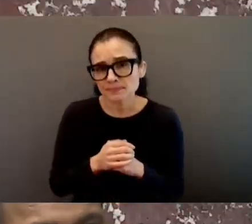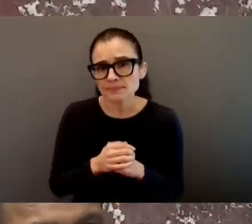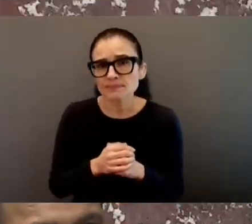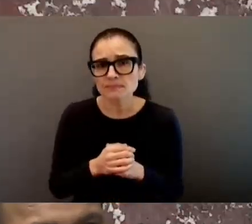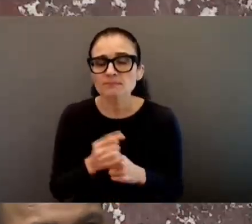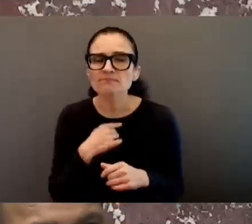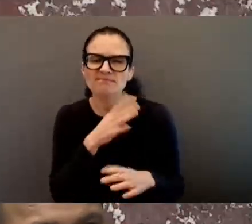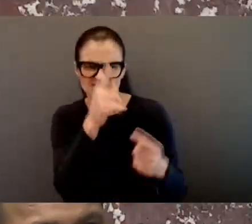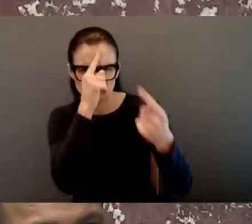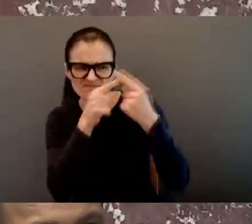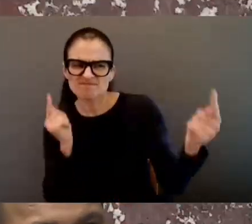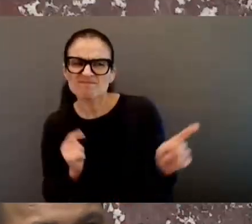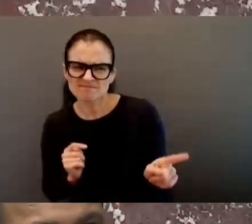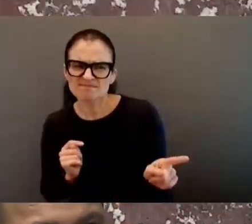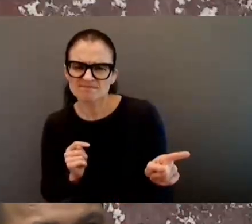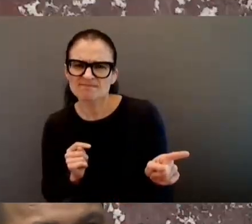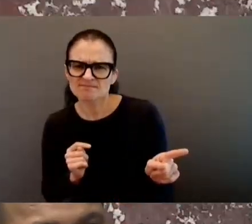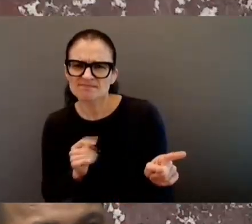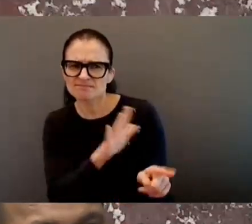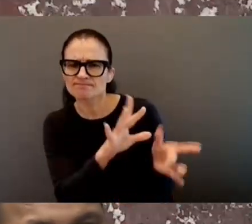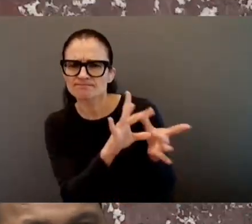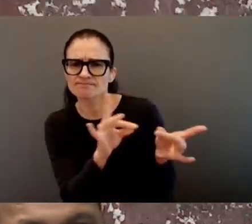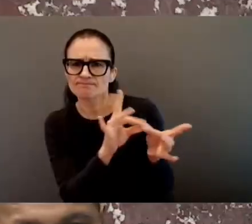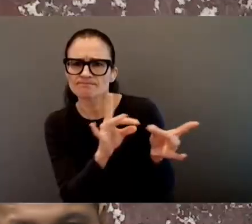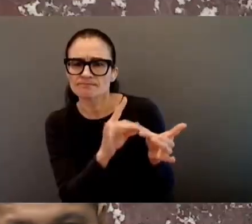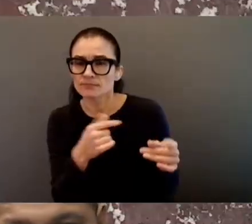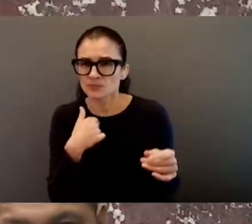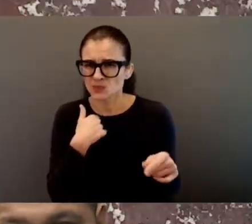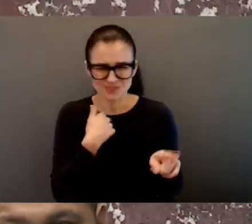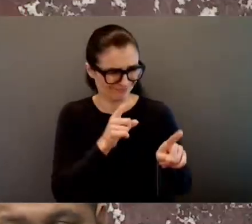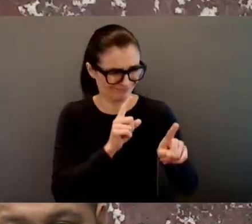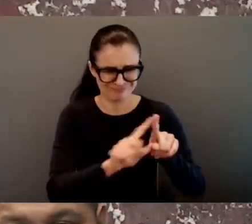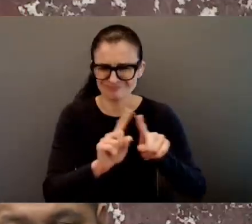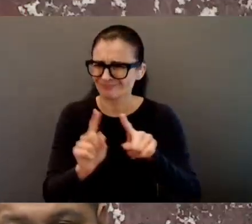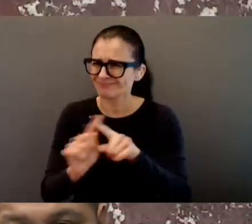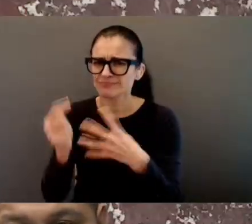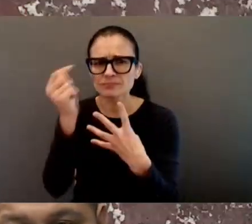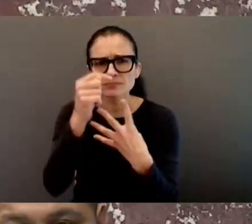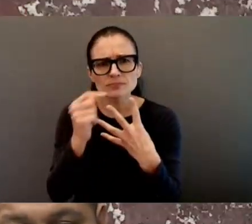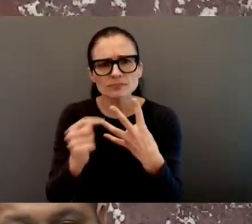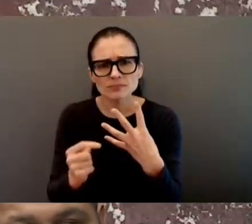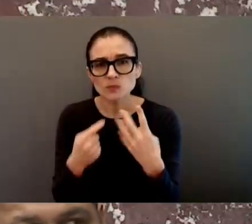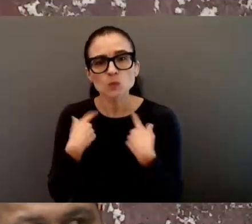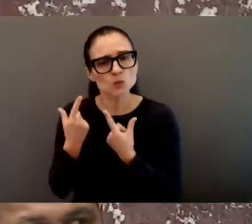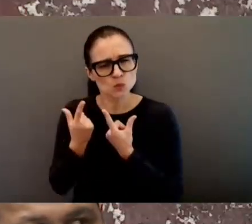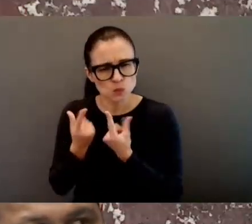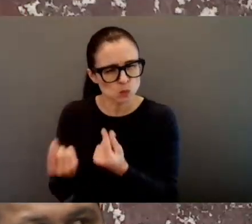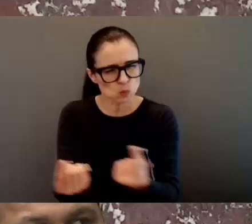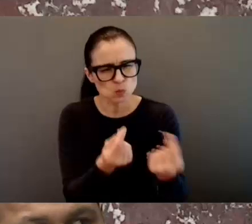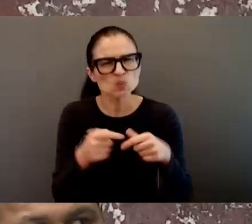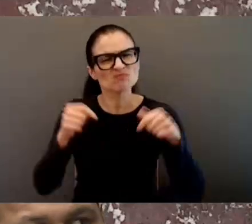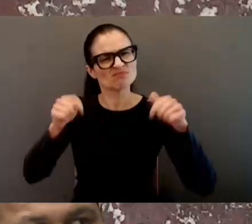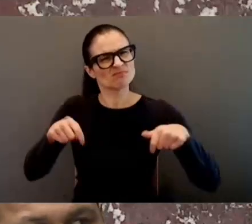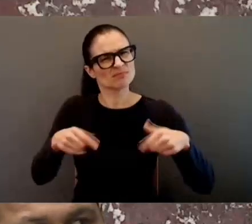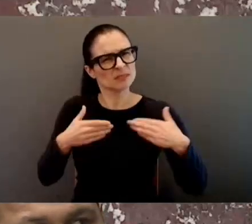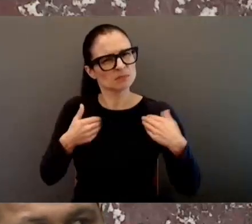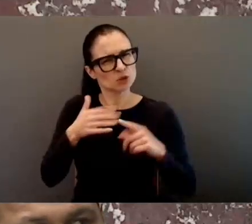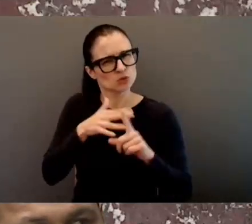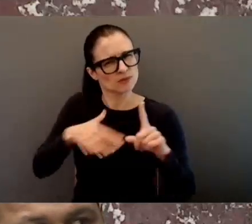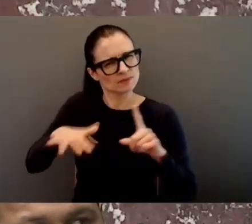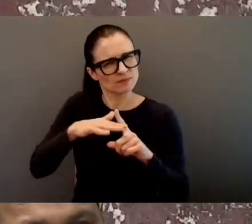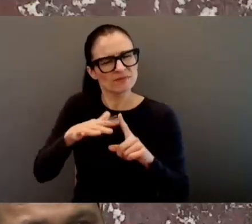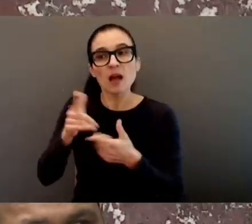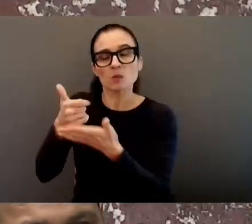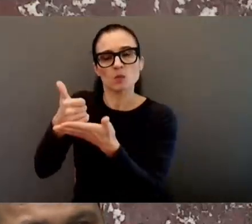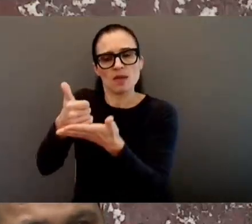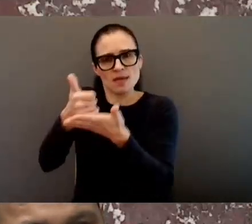have a variety of tools that we use in the Ministry of Environment to use these tools to protect the